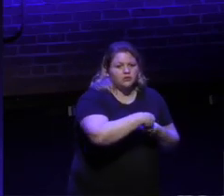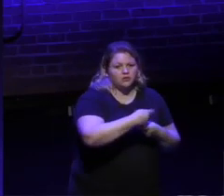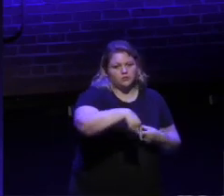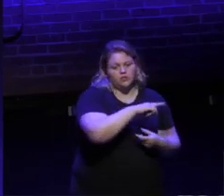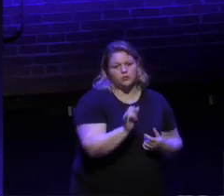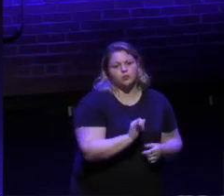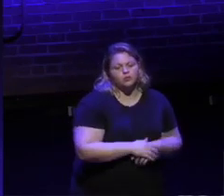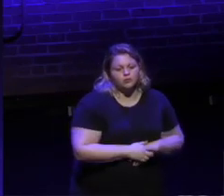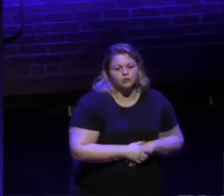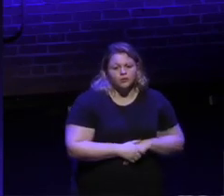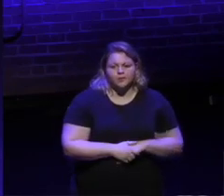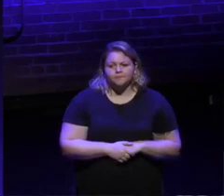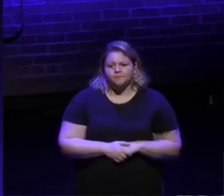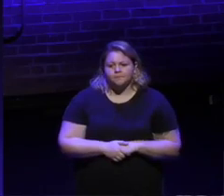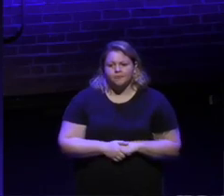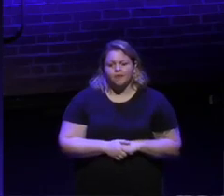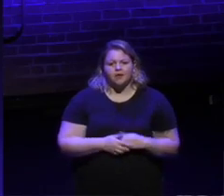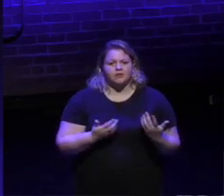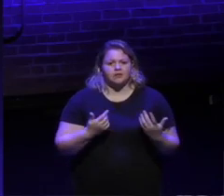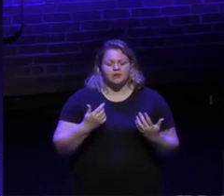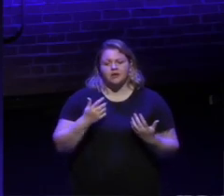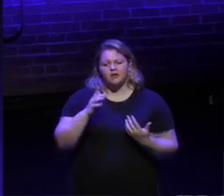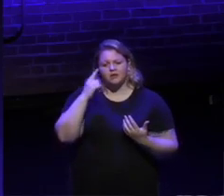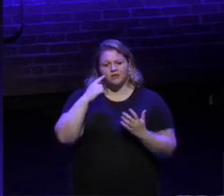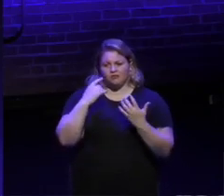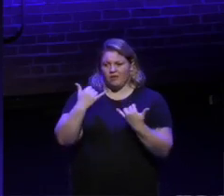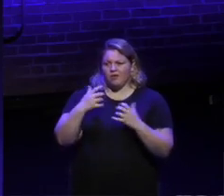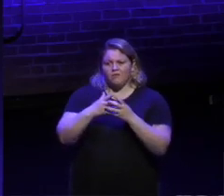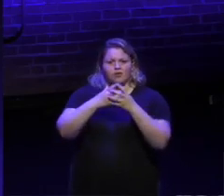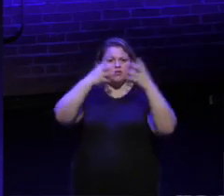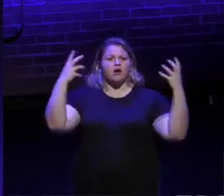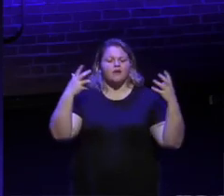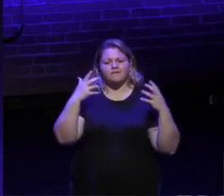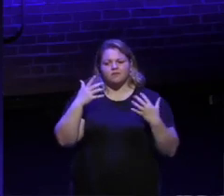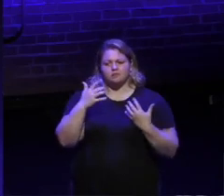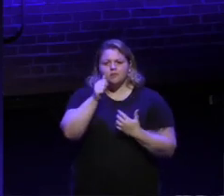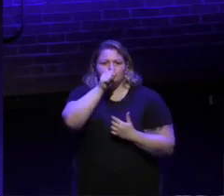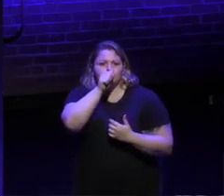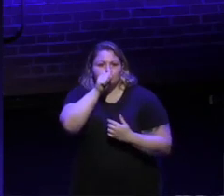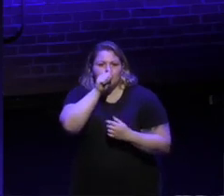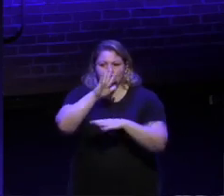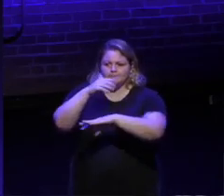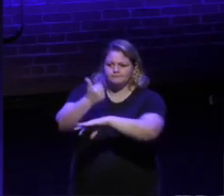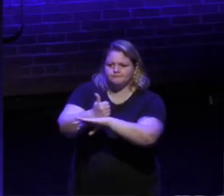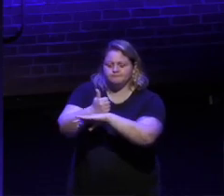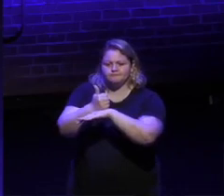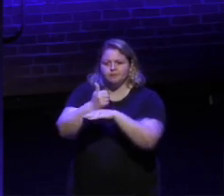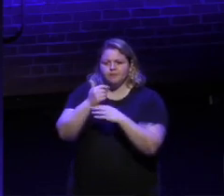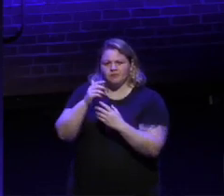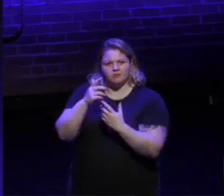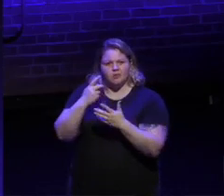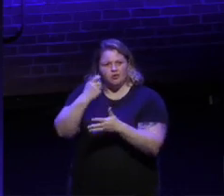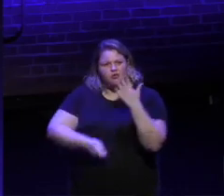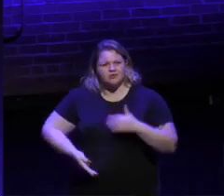that forced people to engage in Hunger Games style to try to get access to a vaccine. And that continued when it went on with trying to get access